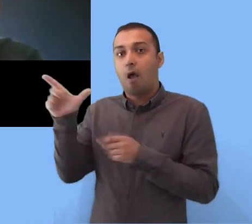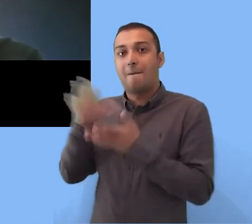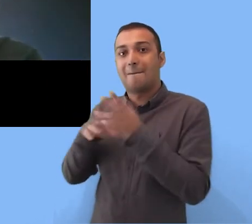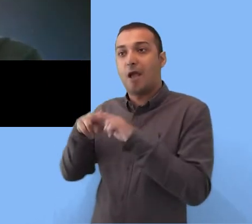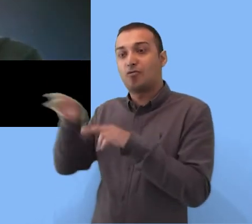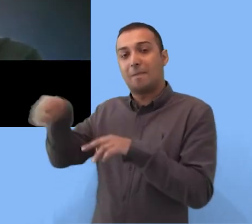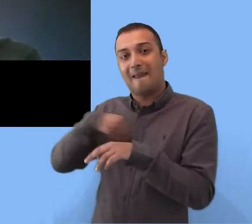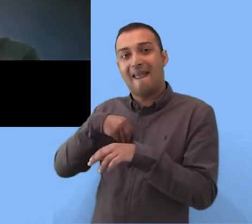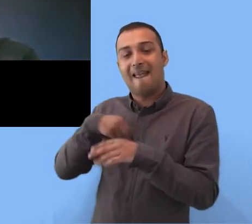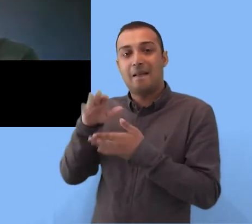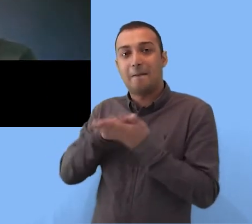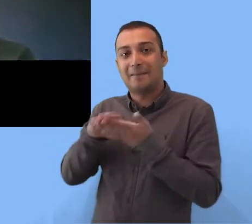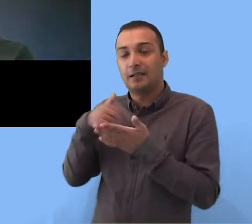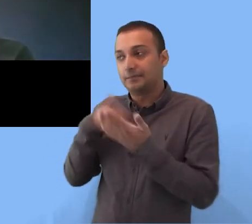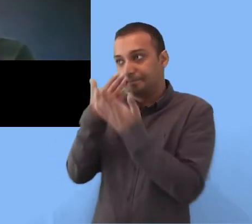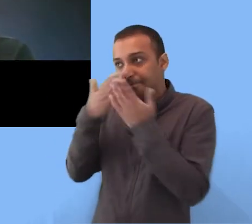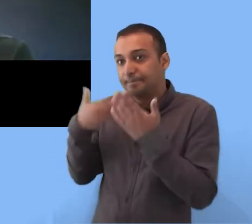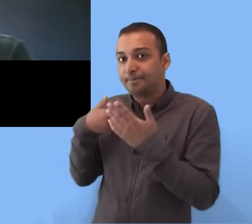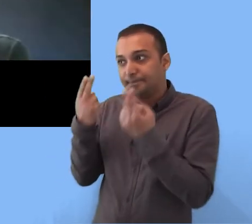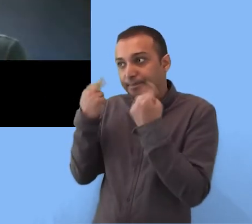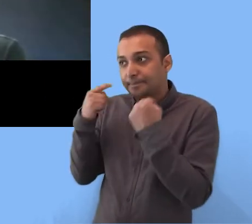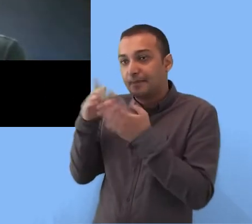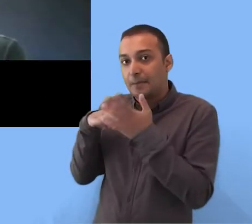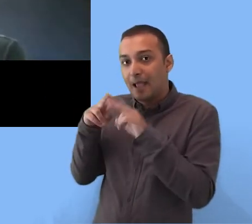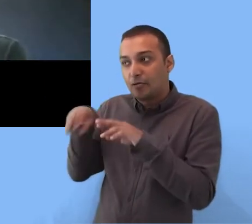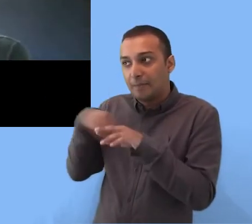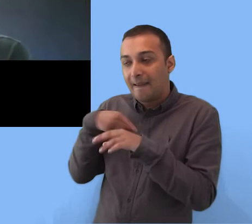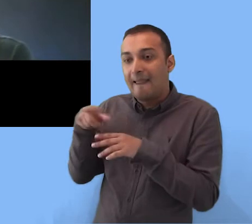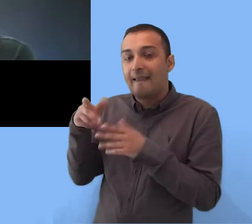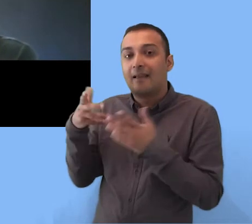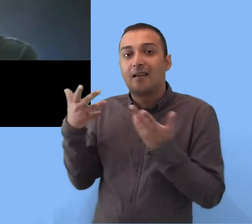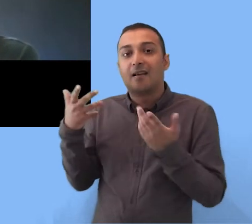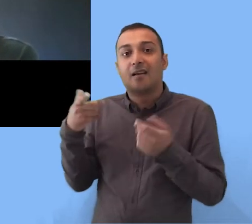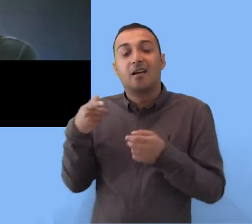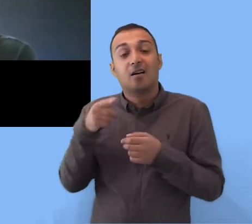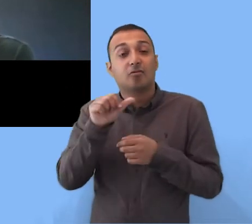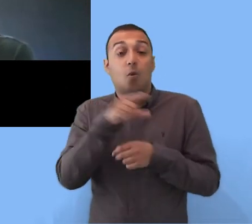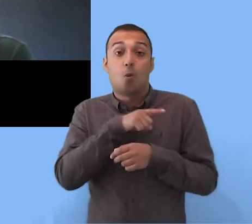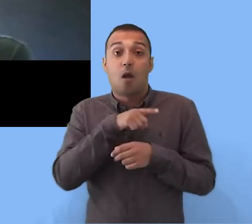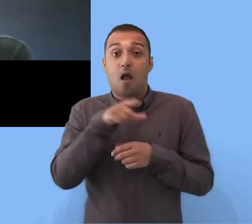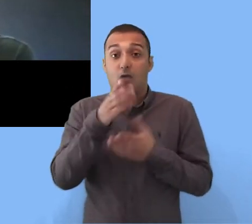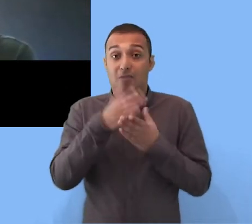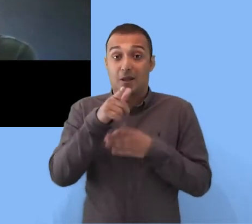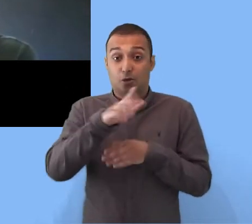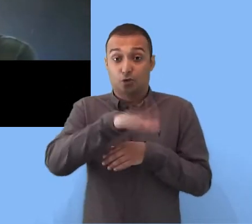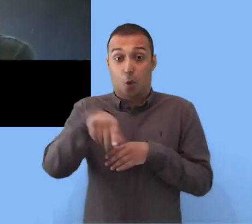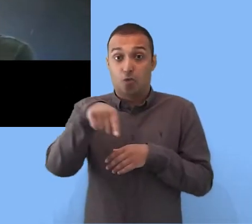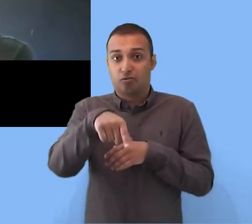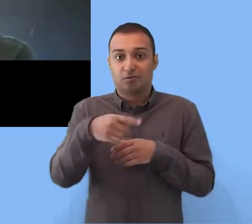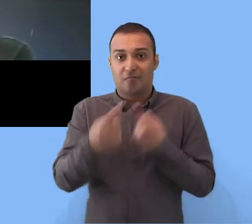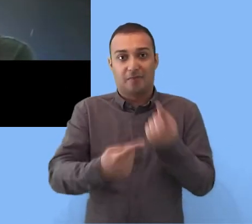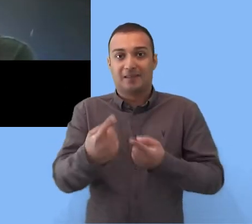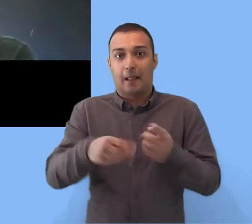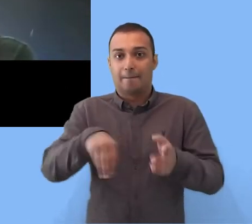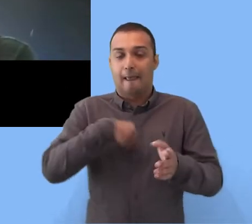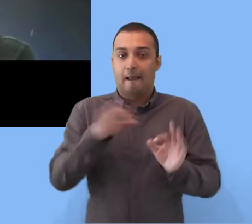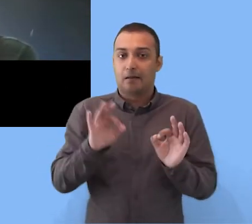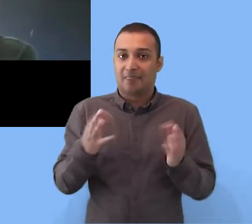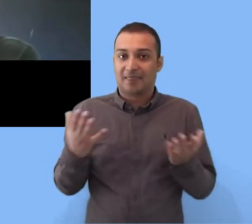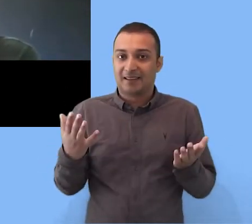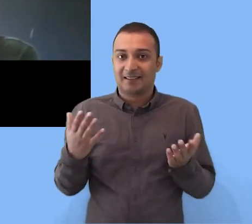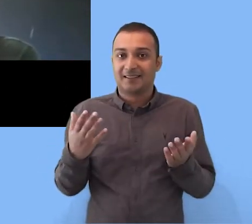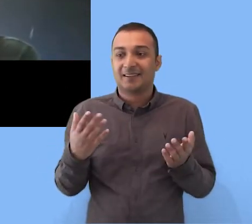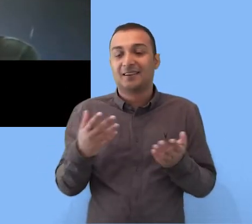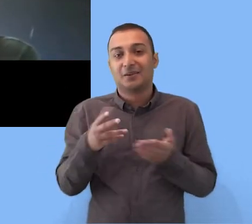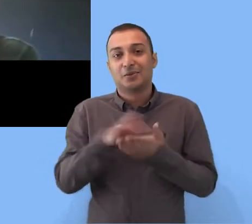So there's that part of things. It's sad because at the end of the day, when you put the children at the heart of it, those children that aren't paying are the most vulnerable, the ones we care